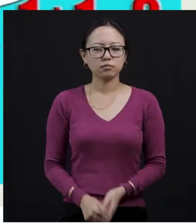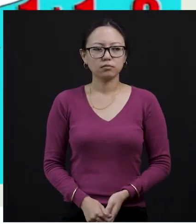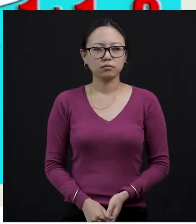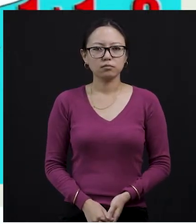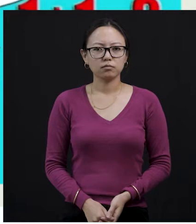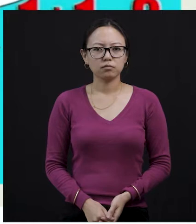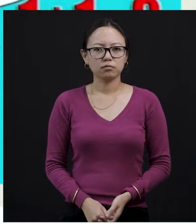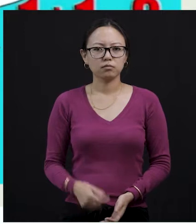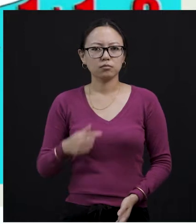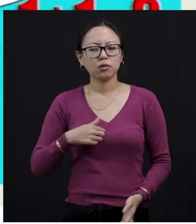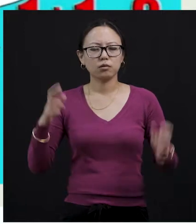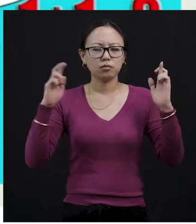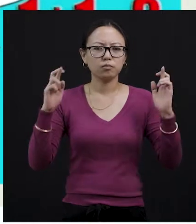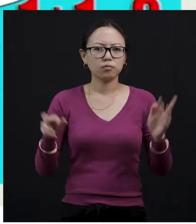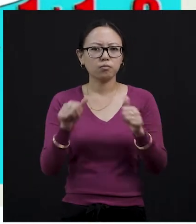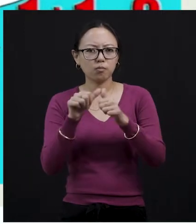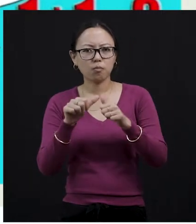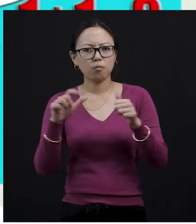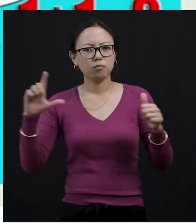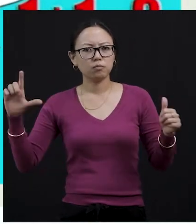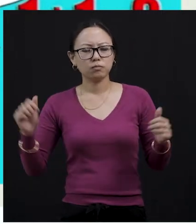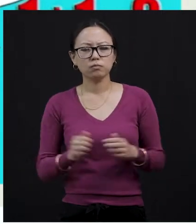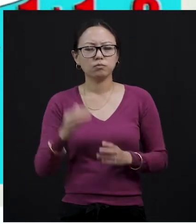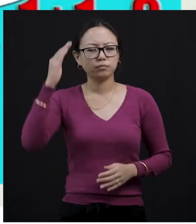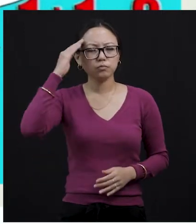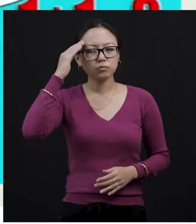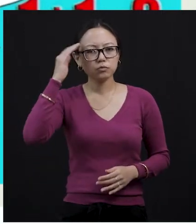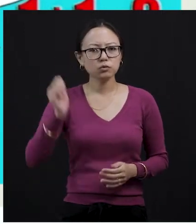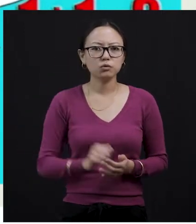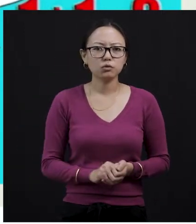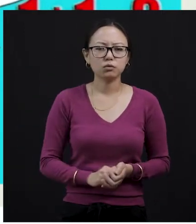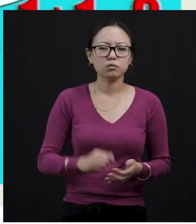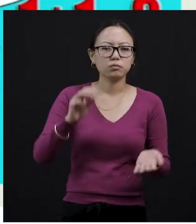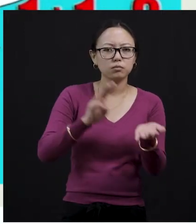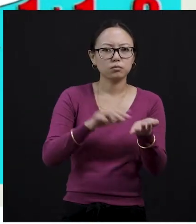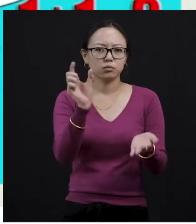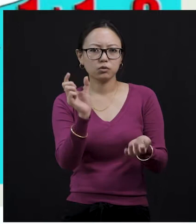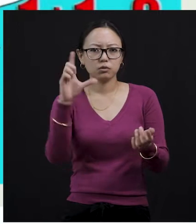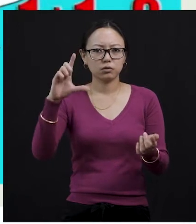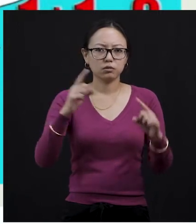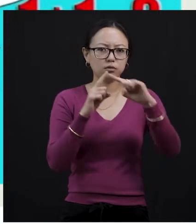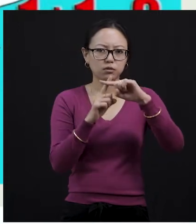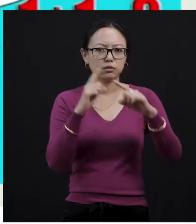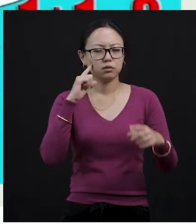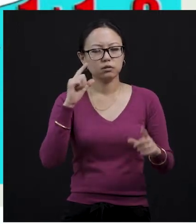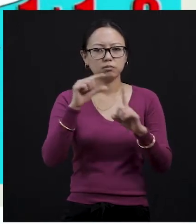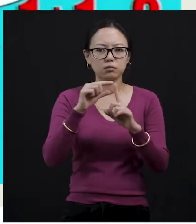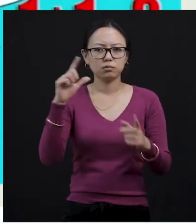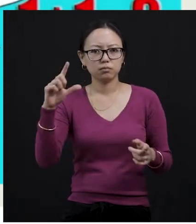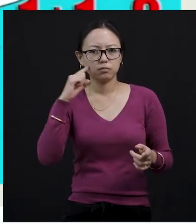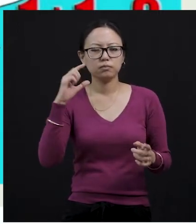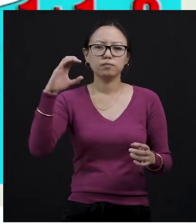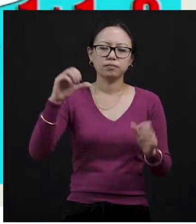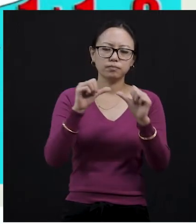the multiplication table. So, children, what is 2 into 6? 2 into 6 jar. How